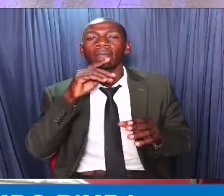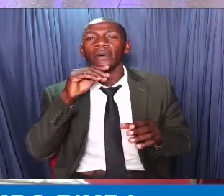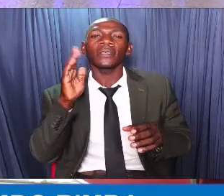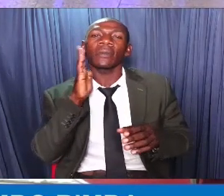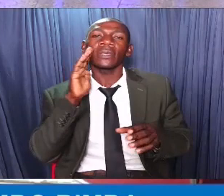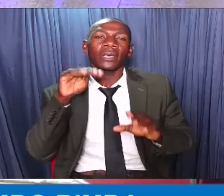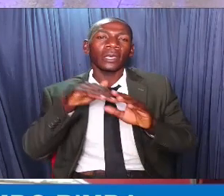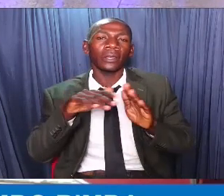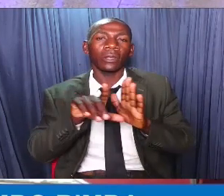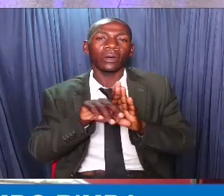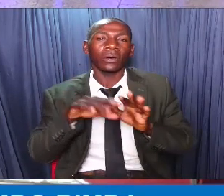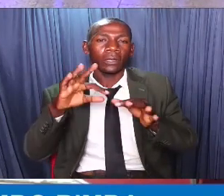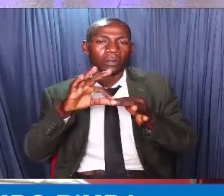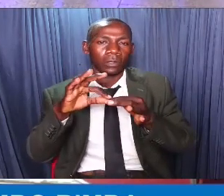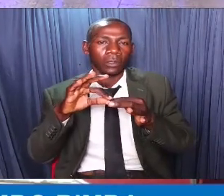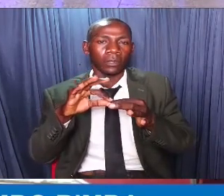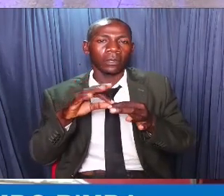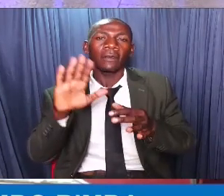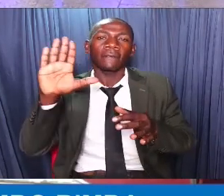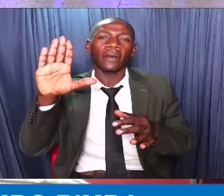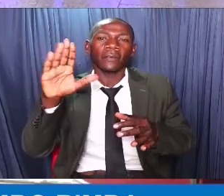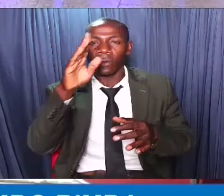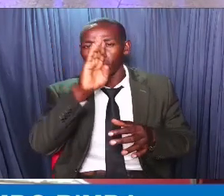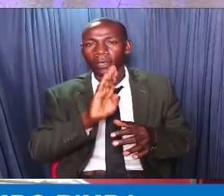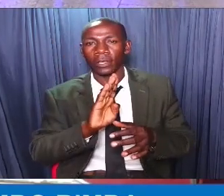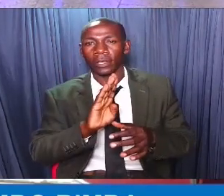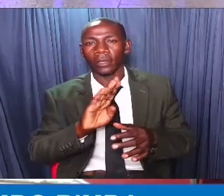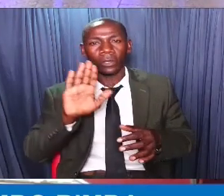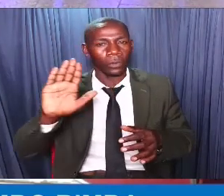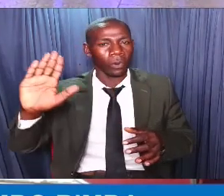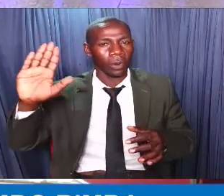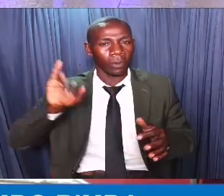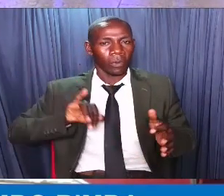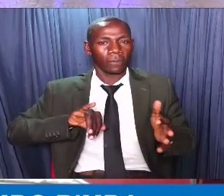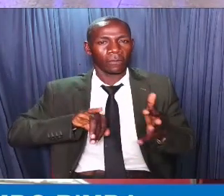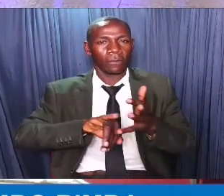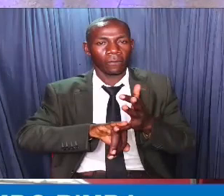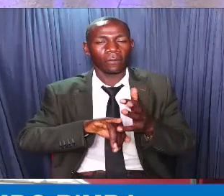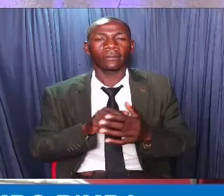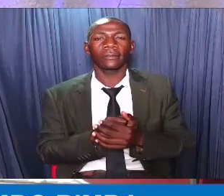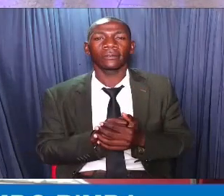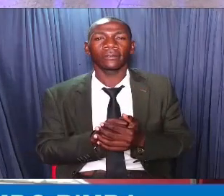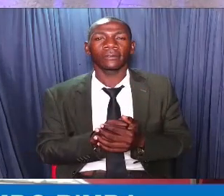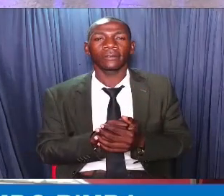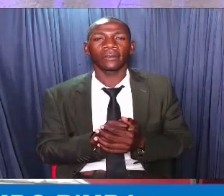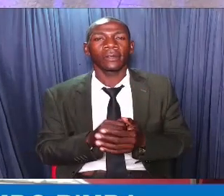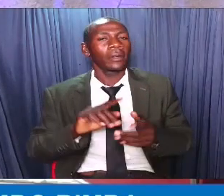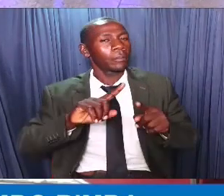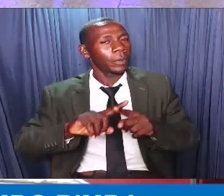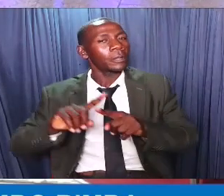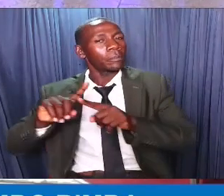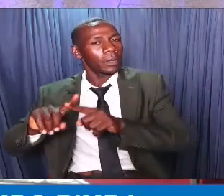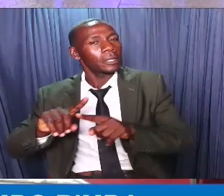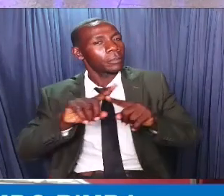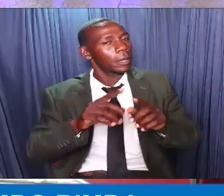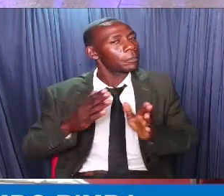pamoja. The father-in-law and the mother-in-law combined together. Mungu wa tano. The fifth God. Mkeo. Your wife. Una plus plus zote. Whatever